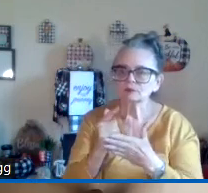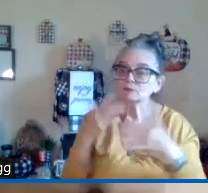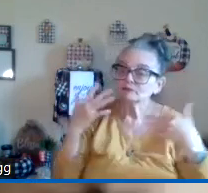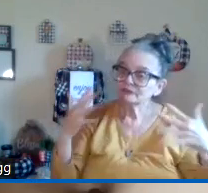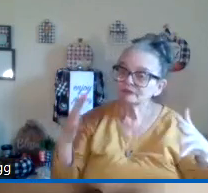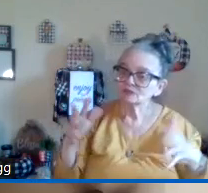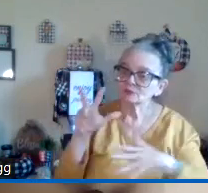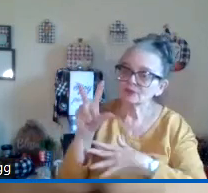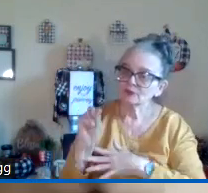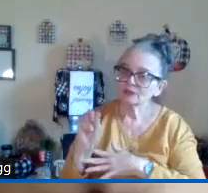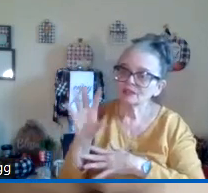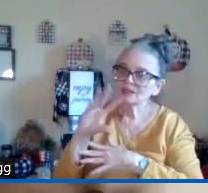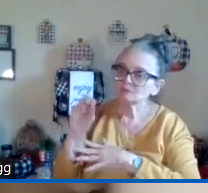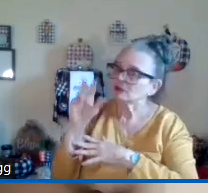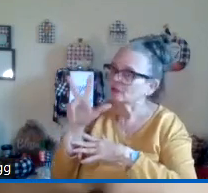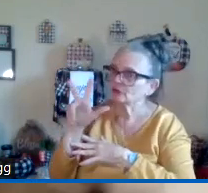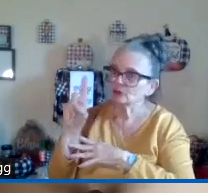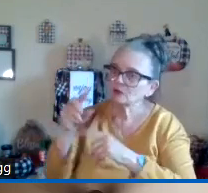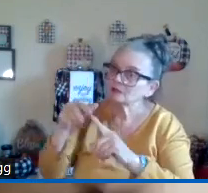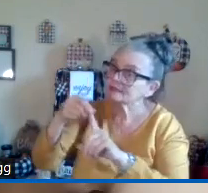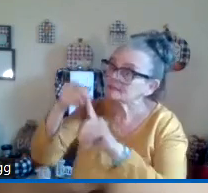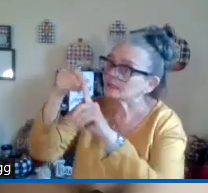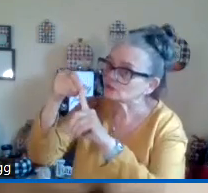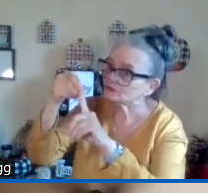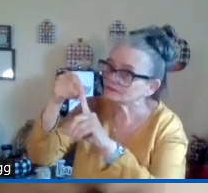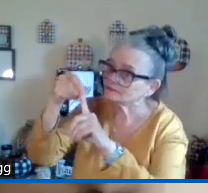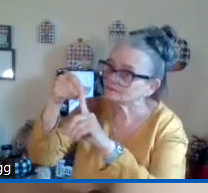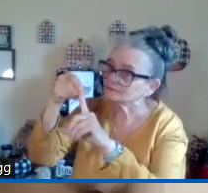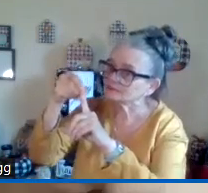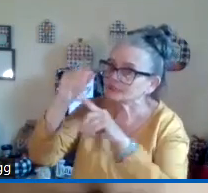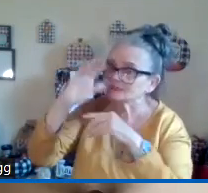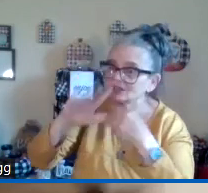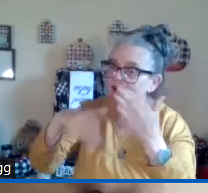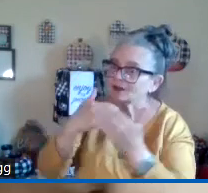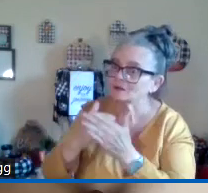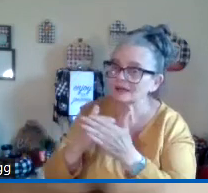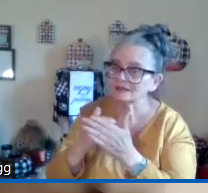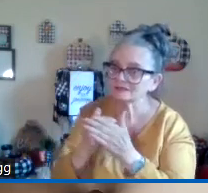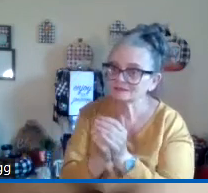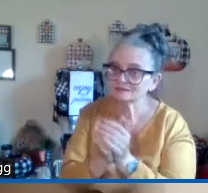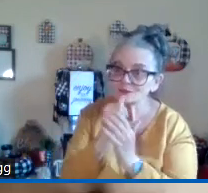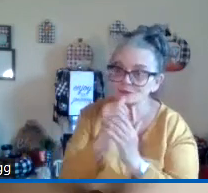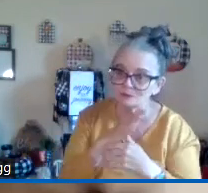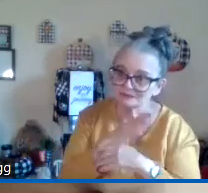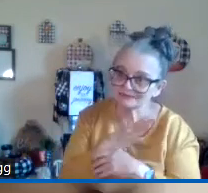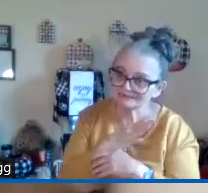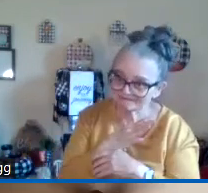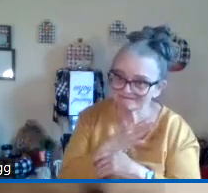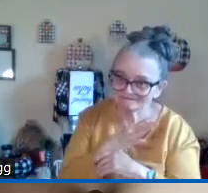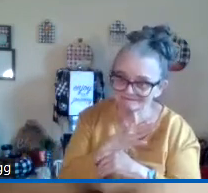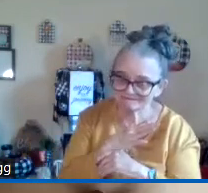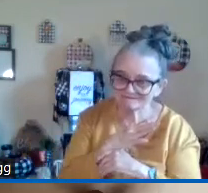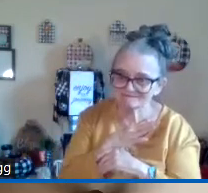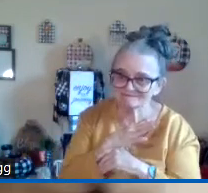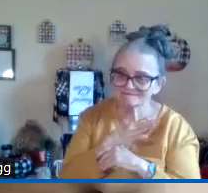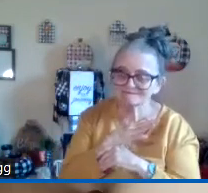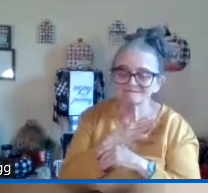And that's what we just talked about this. But the wicked don't understand the poor. They just want to